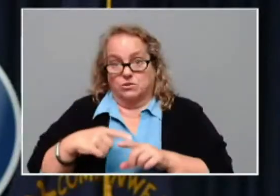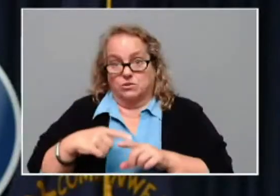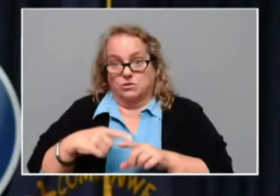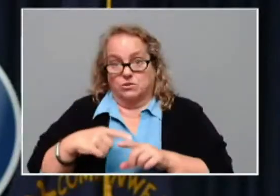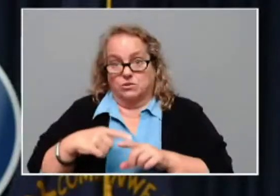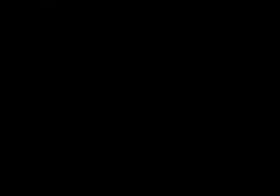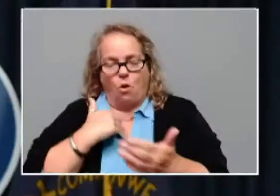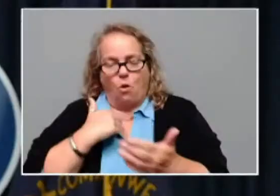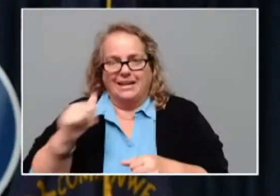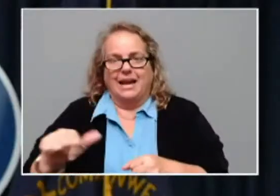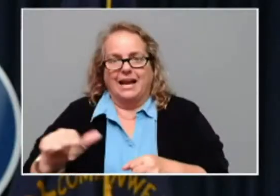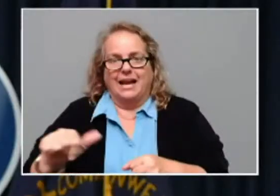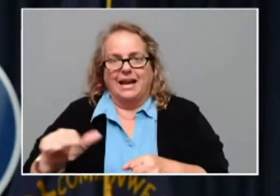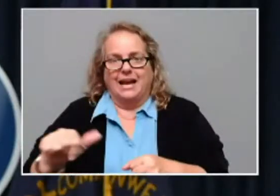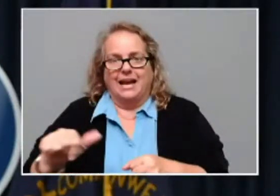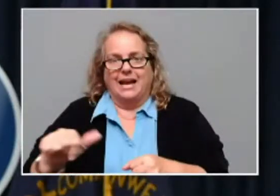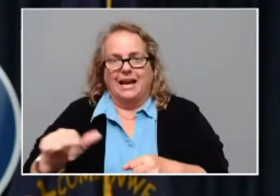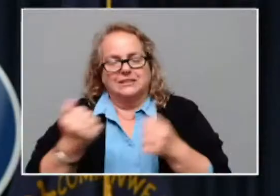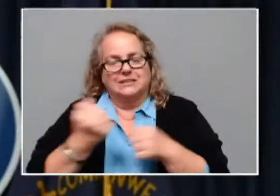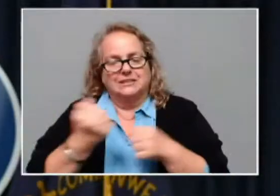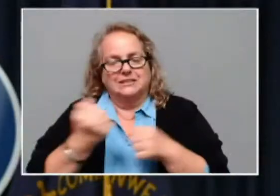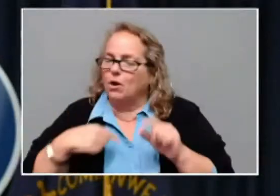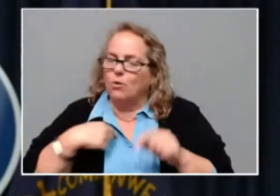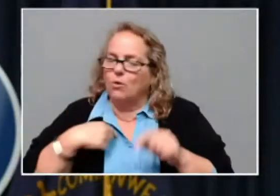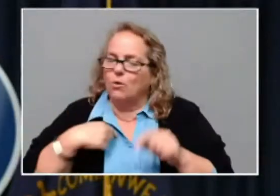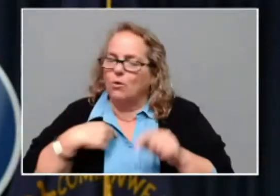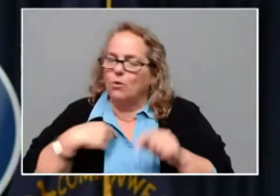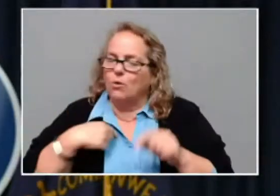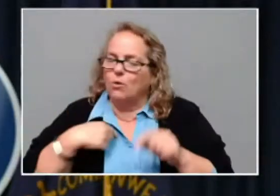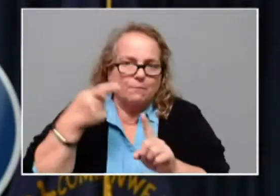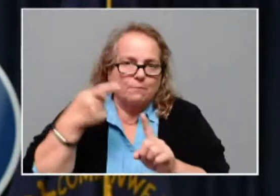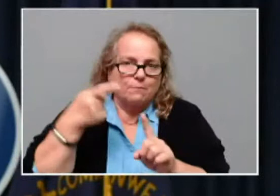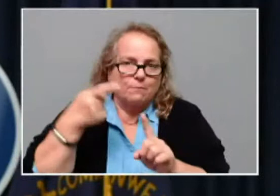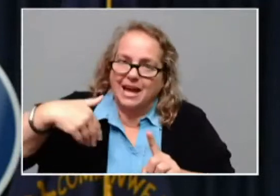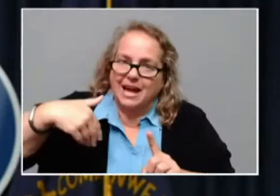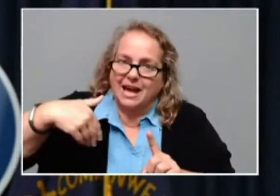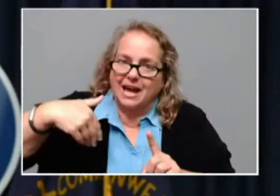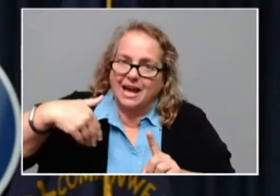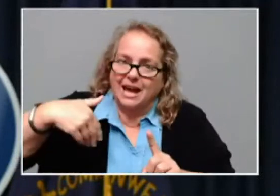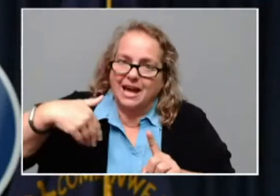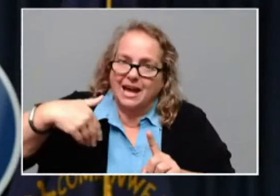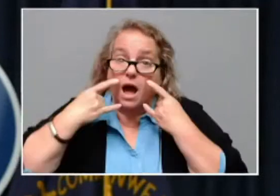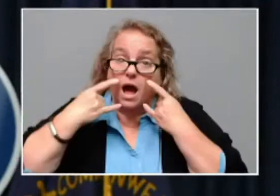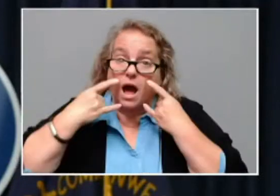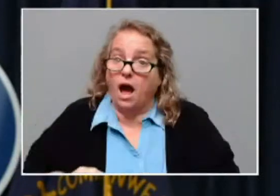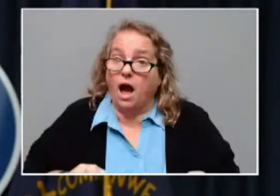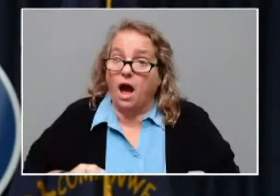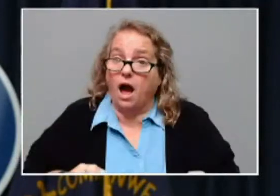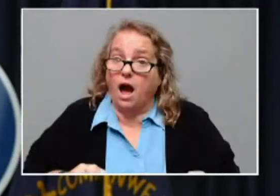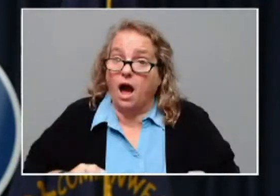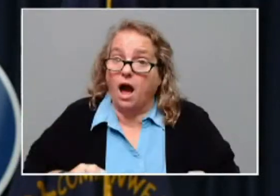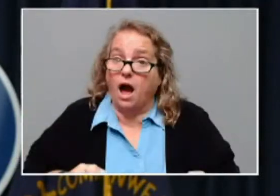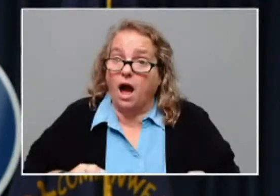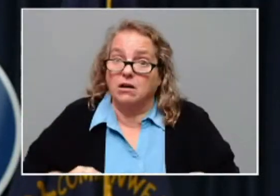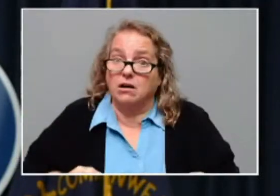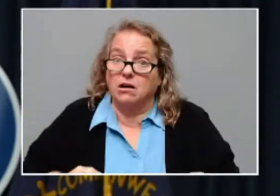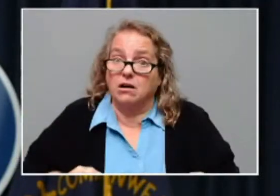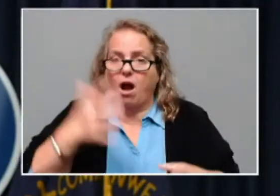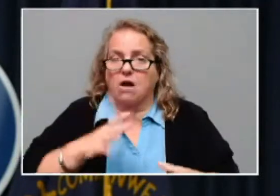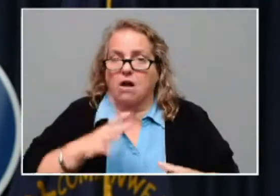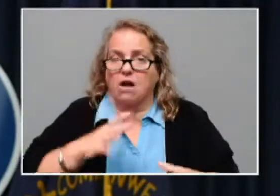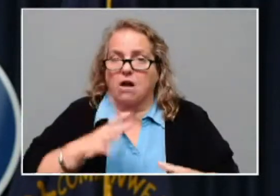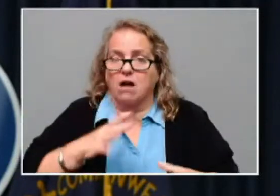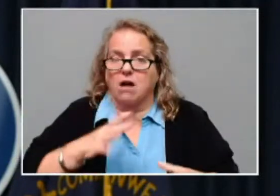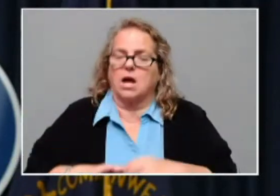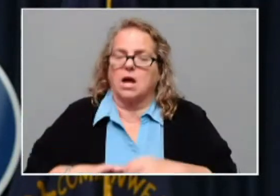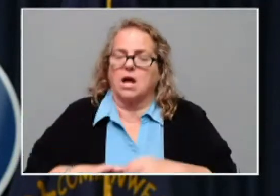safely, but we are not there. And undoing masking in schools would pop our numbers likely right back up, or it would at least